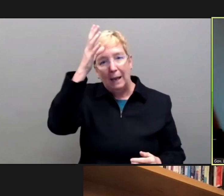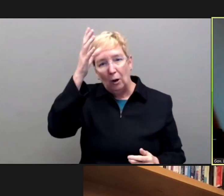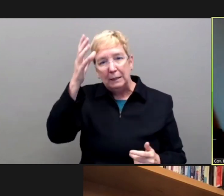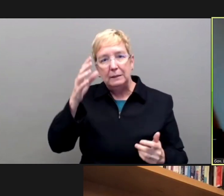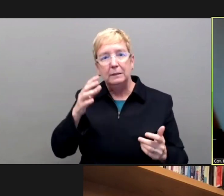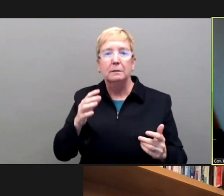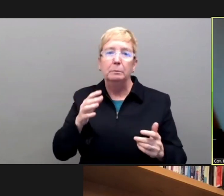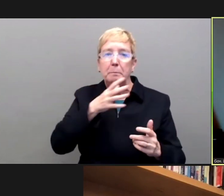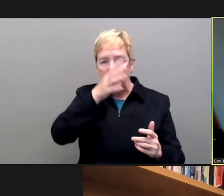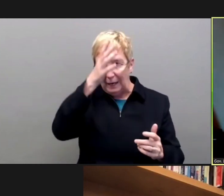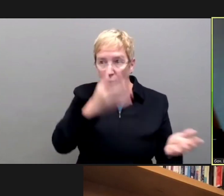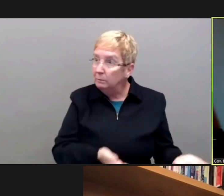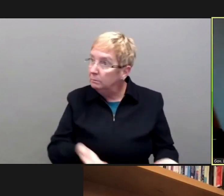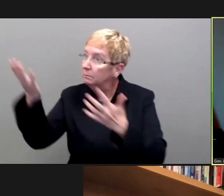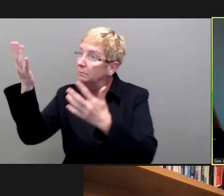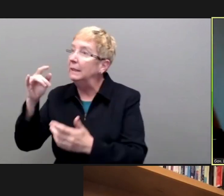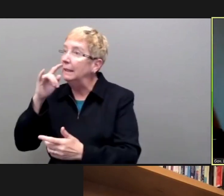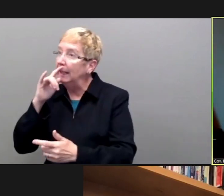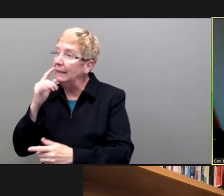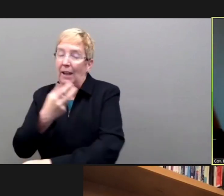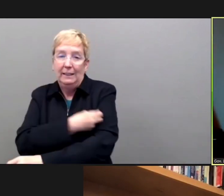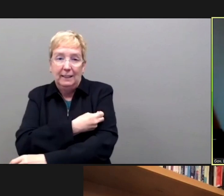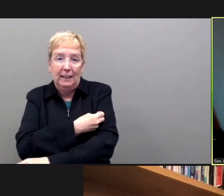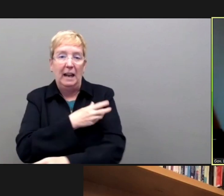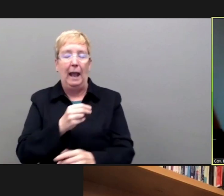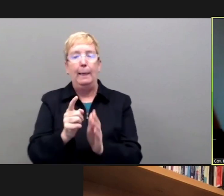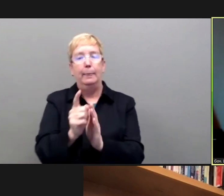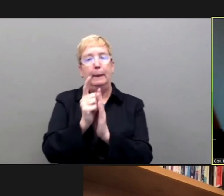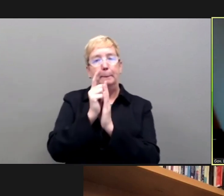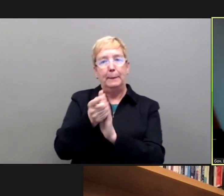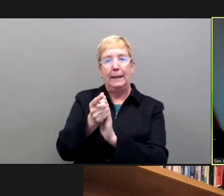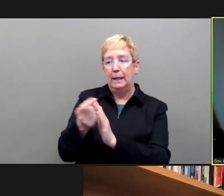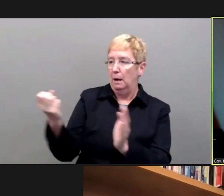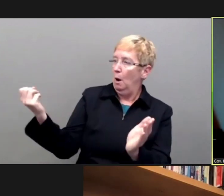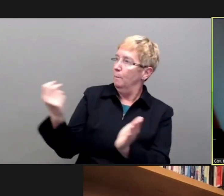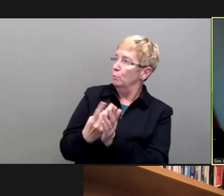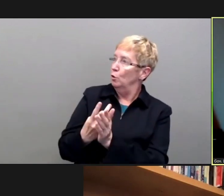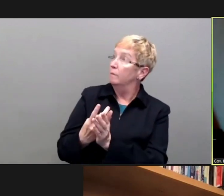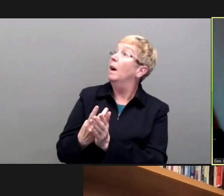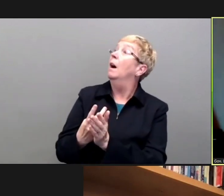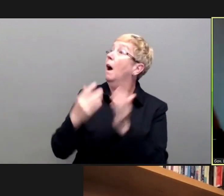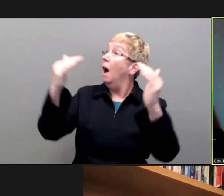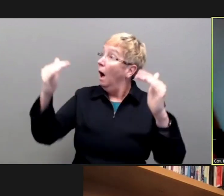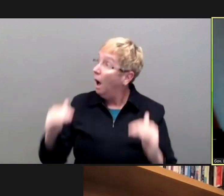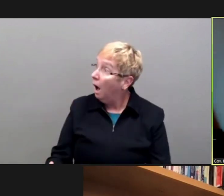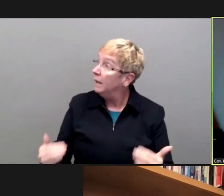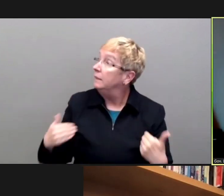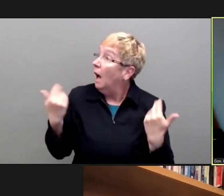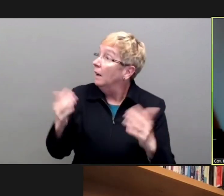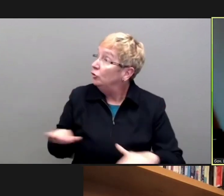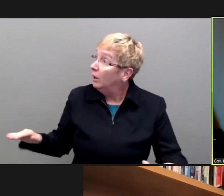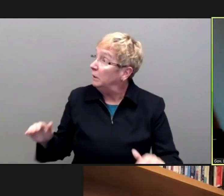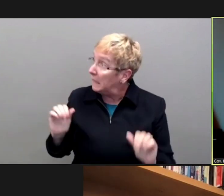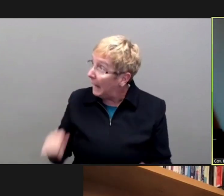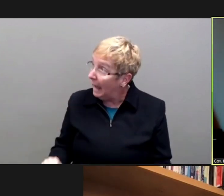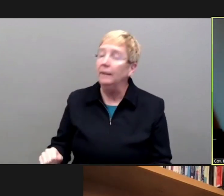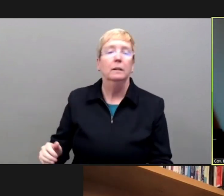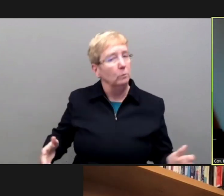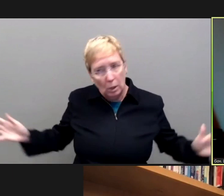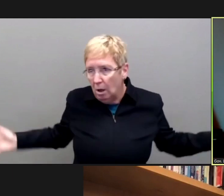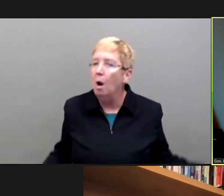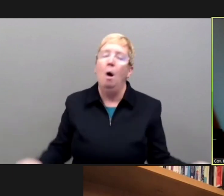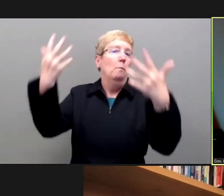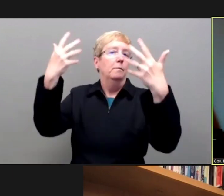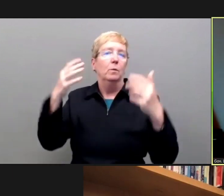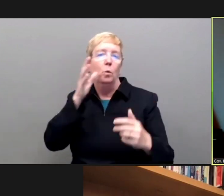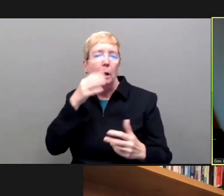eligible. And the minute we have a younger population eligible, we'll do everything we can to make it easy for parents